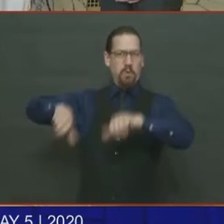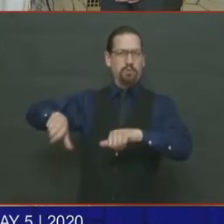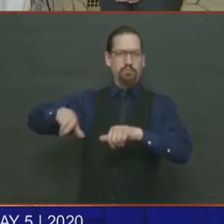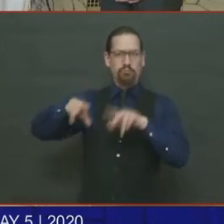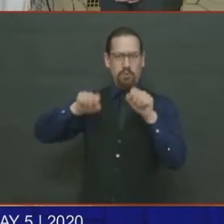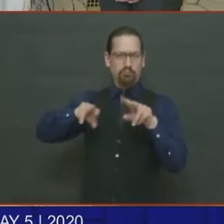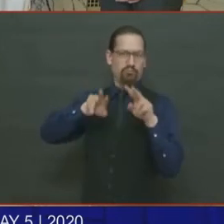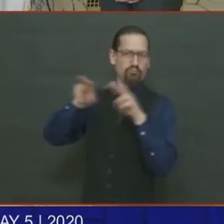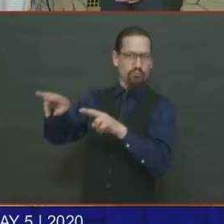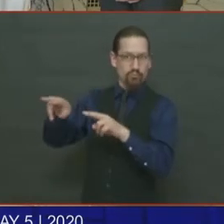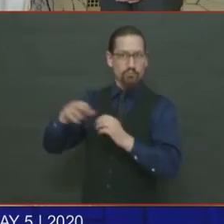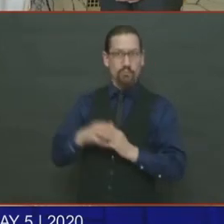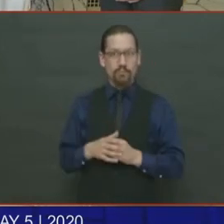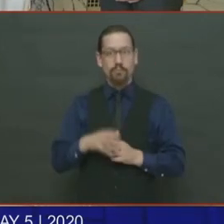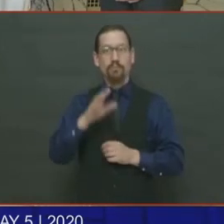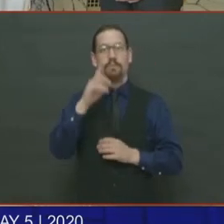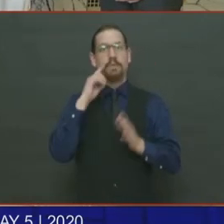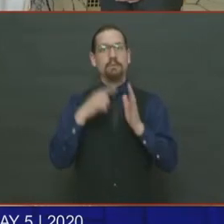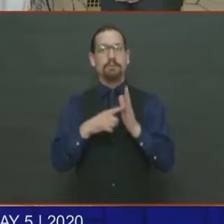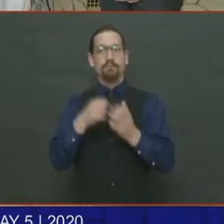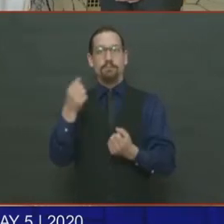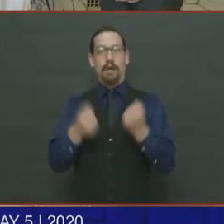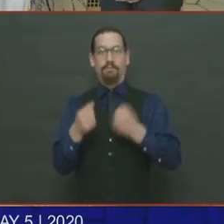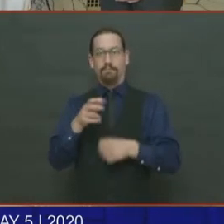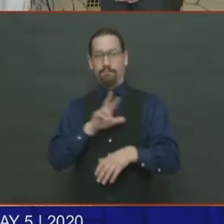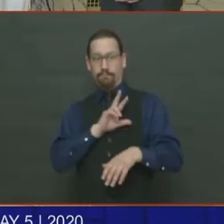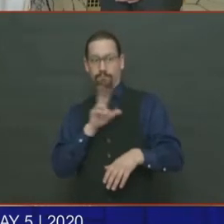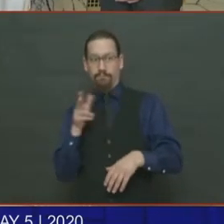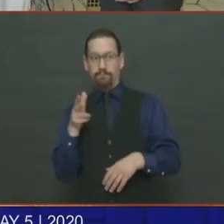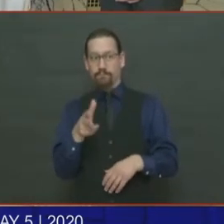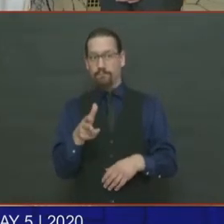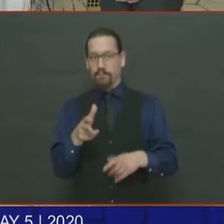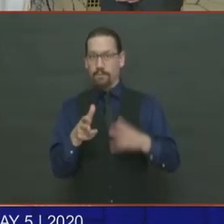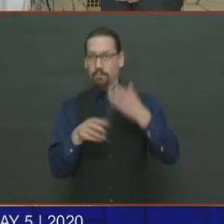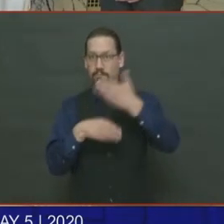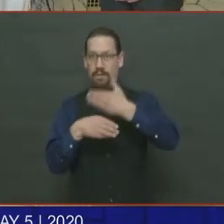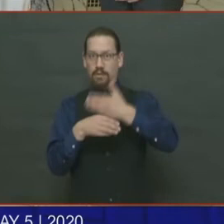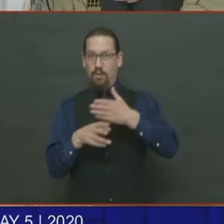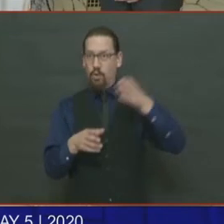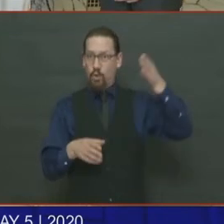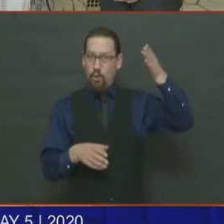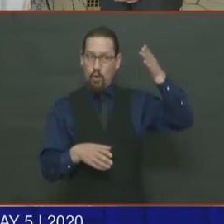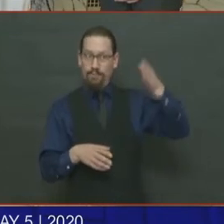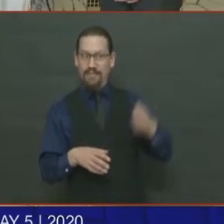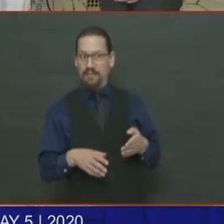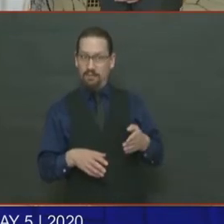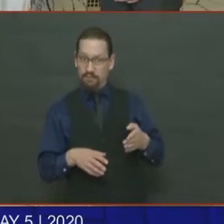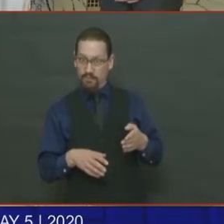to pay for your coffee or whatever, you're within 6 feet of that customer service representative, and it's